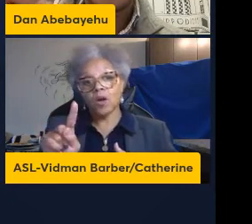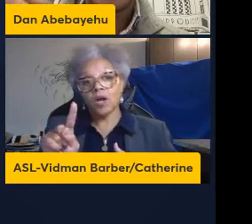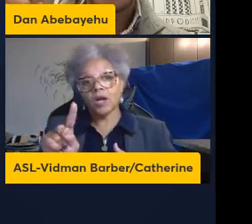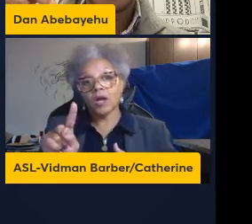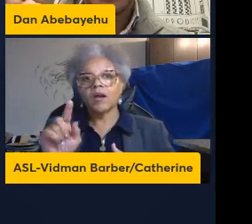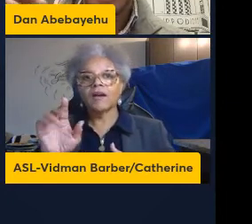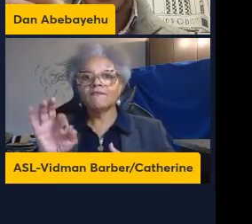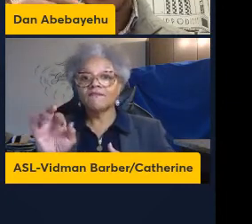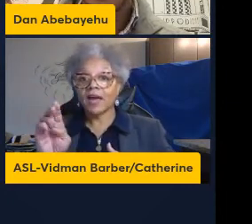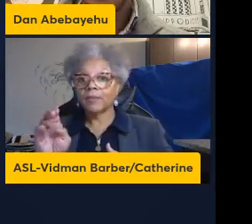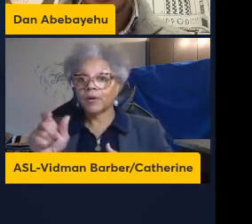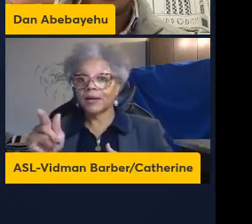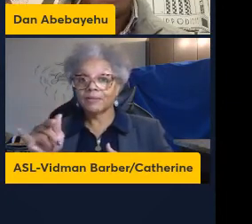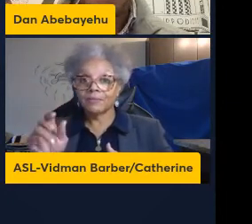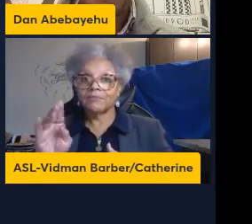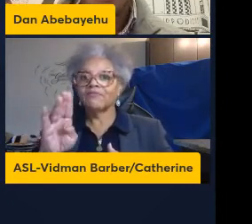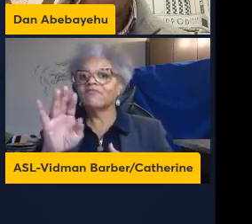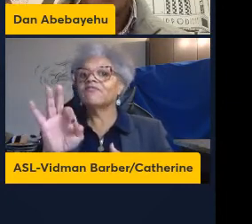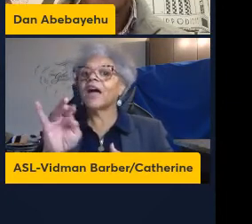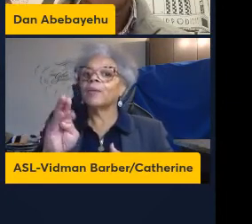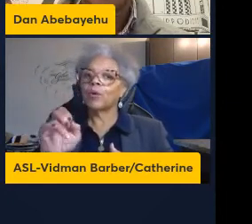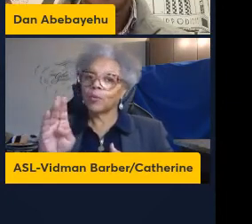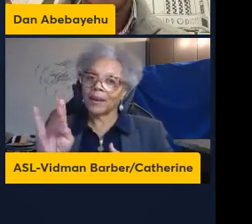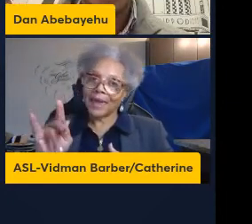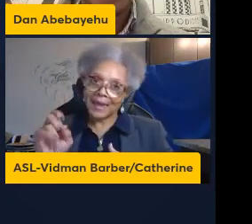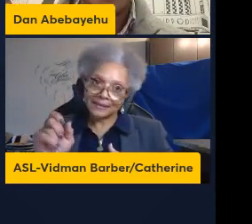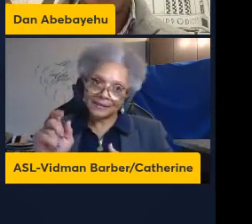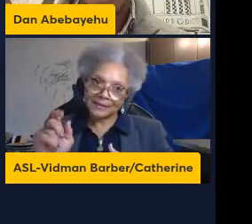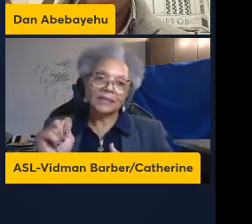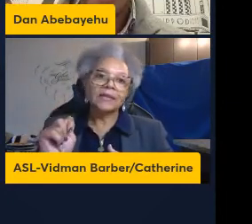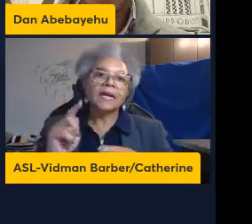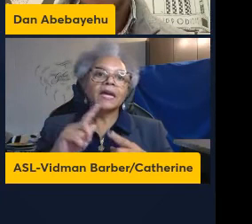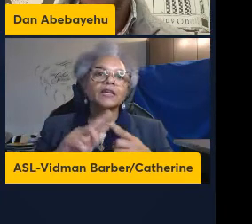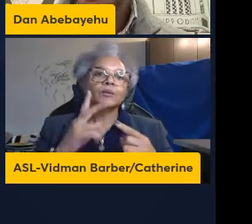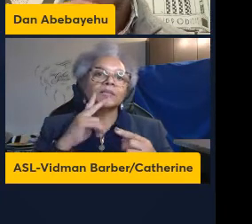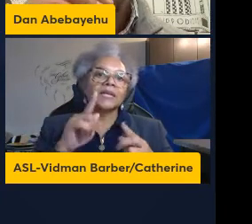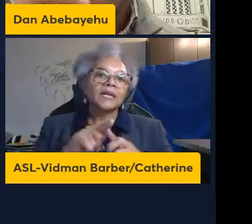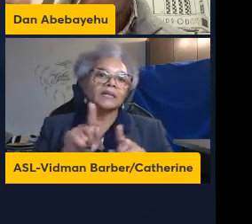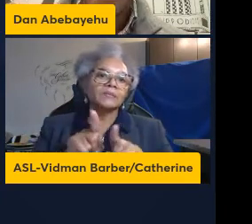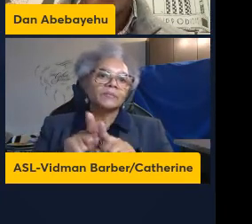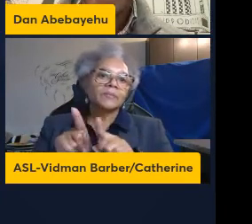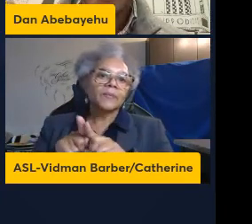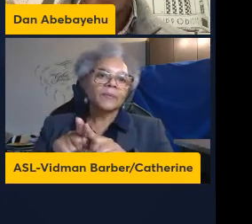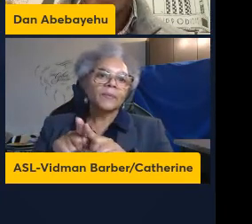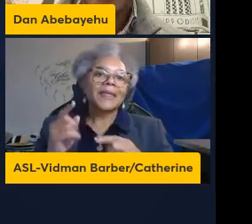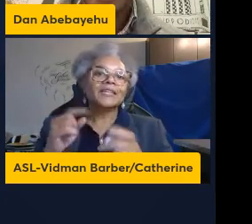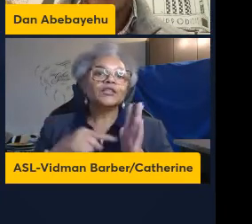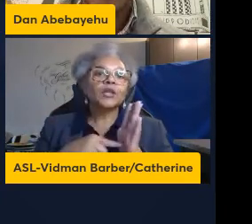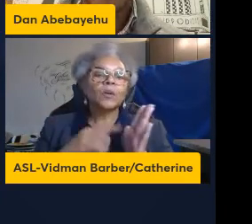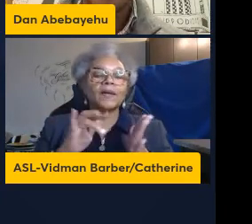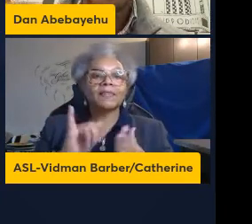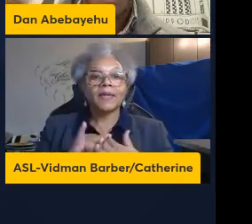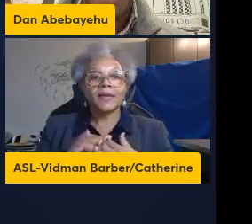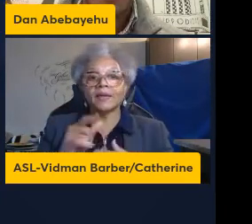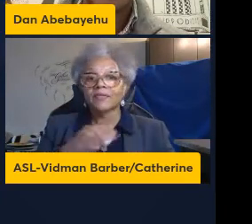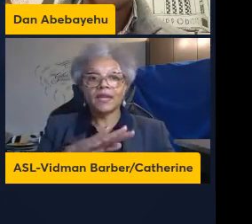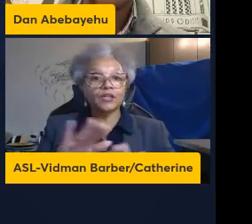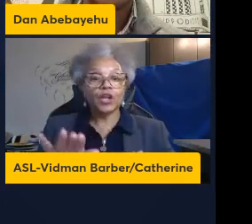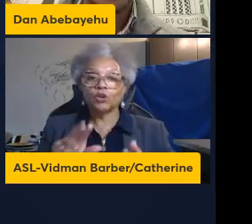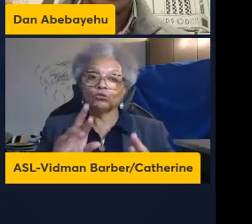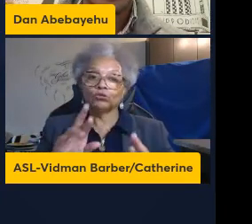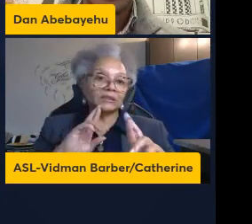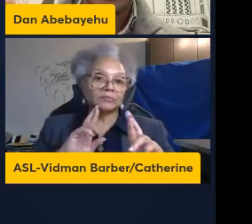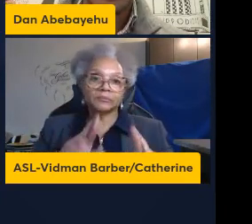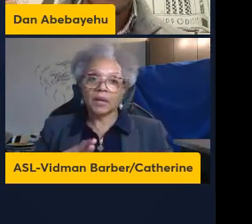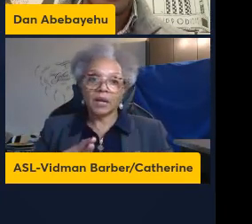have a cytoskeleton that has the same degree of stress fibers forming as well as focal adhesions, indicating that they don't respond